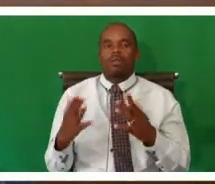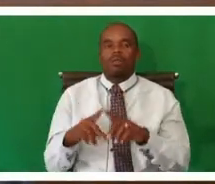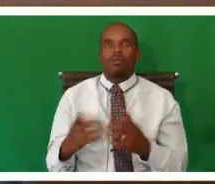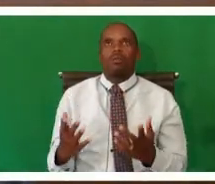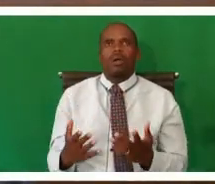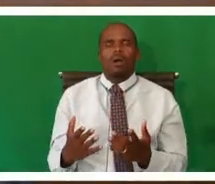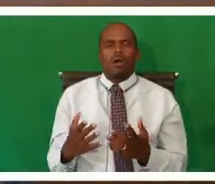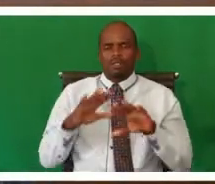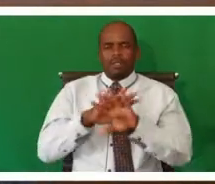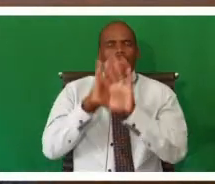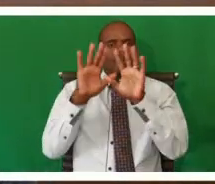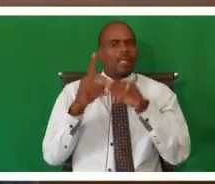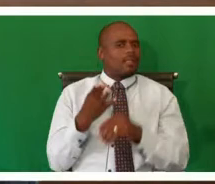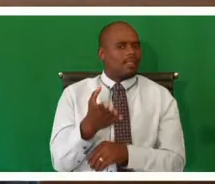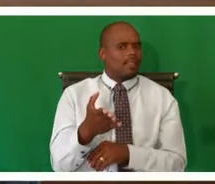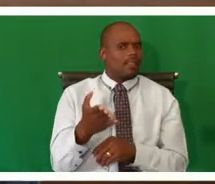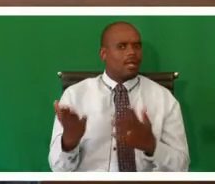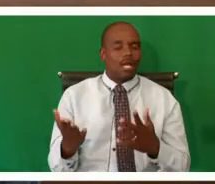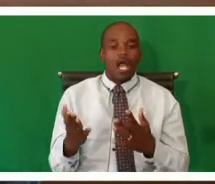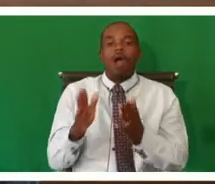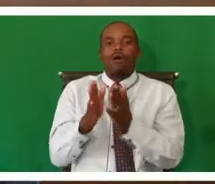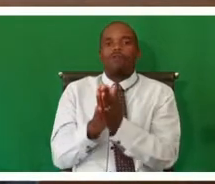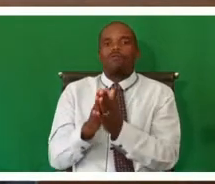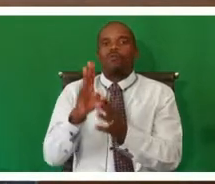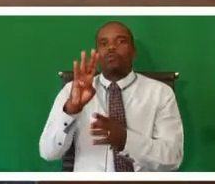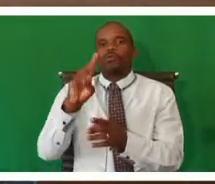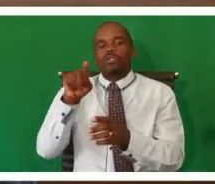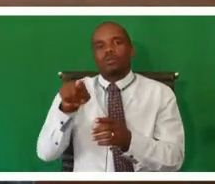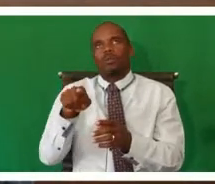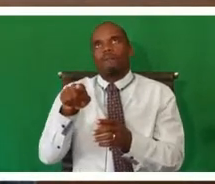that 14.5% of